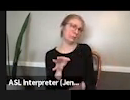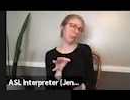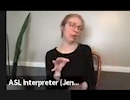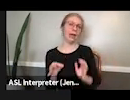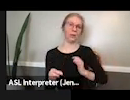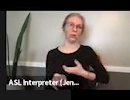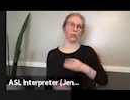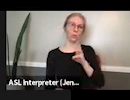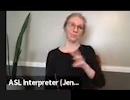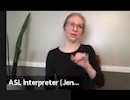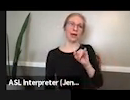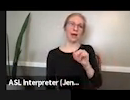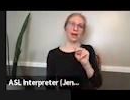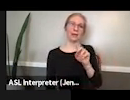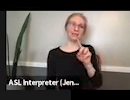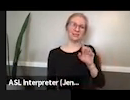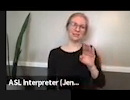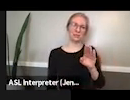actually